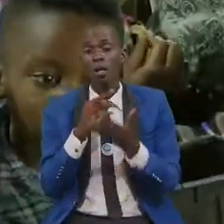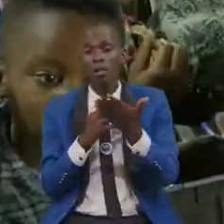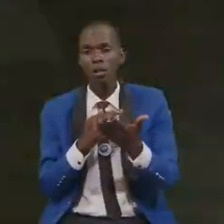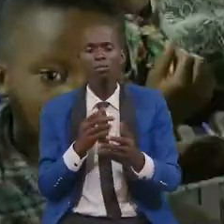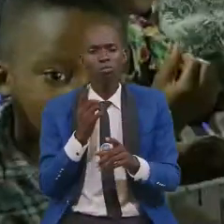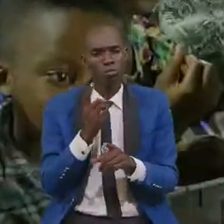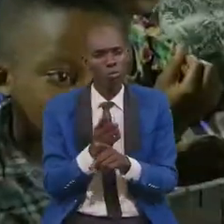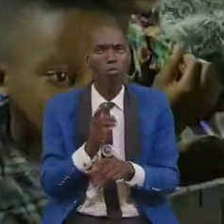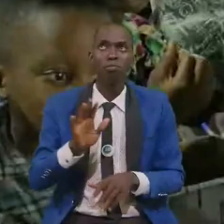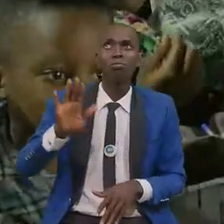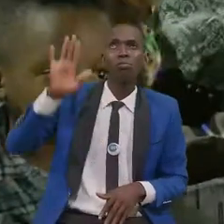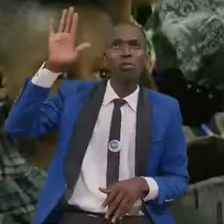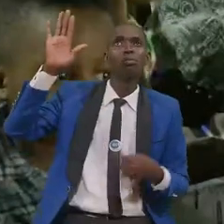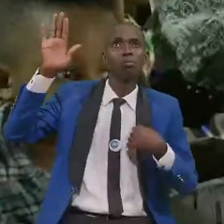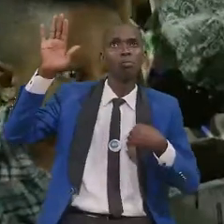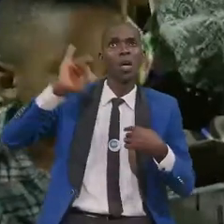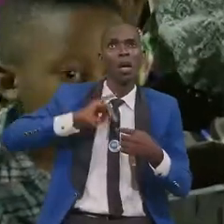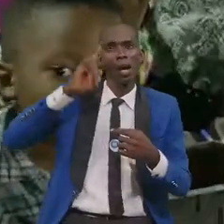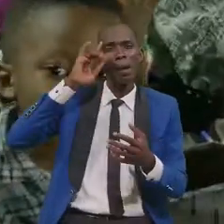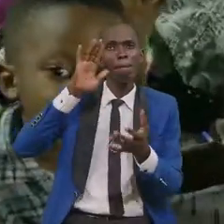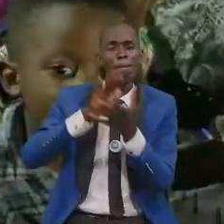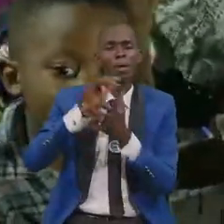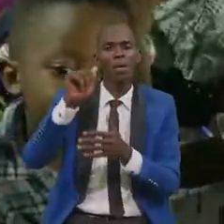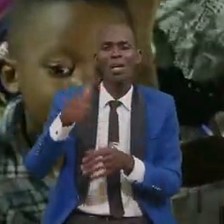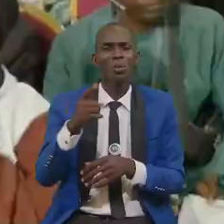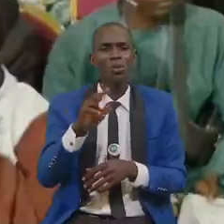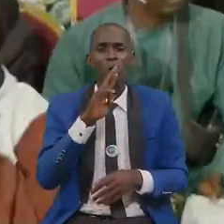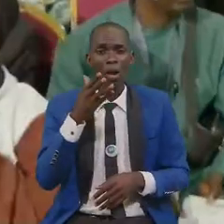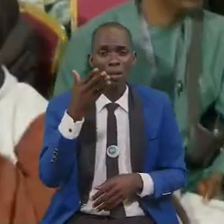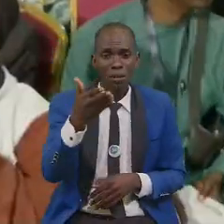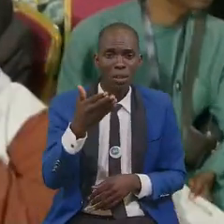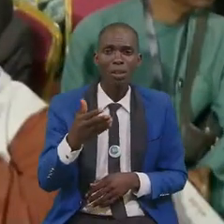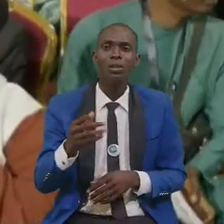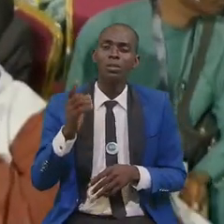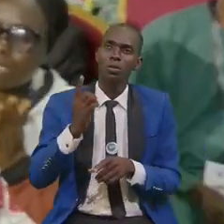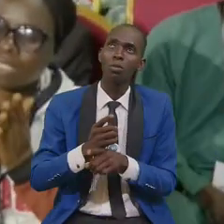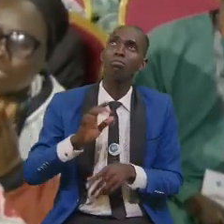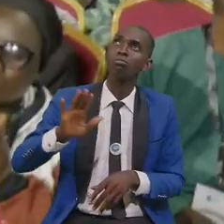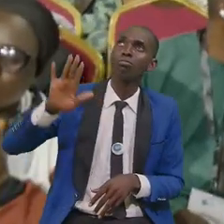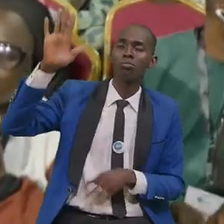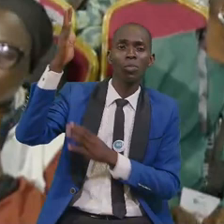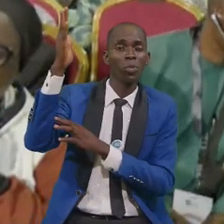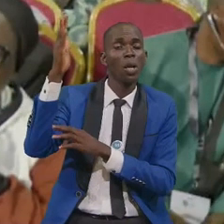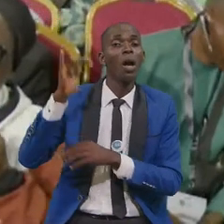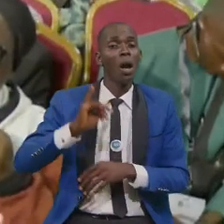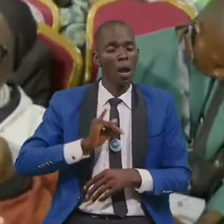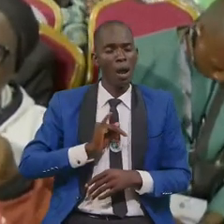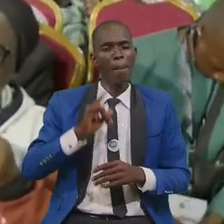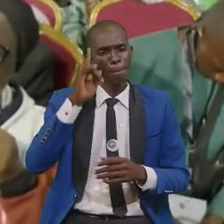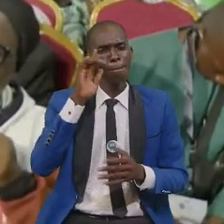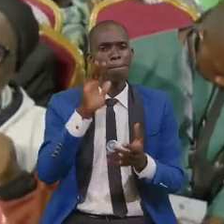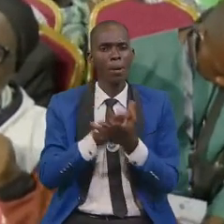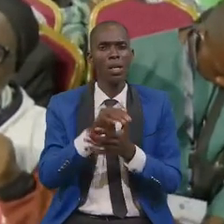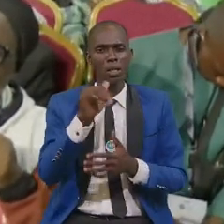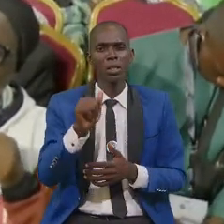hand. I believe. Wherever you are, you raise up your hand. I believe. I believe he